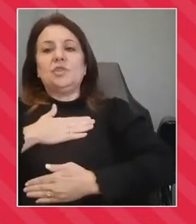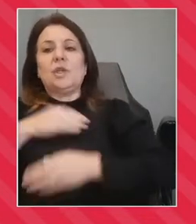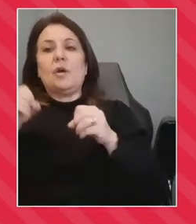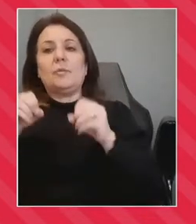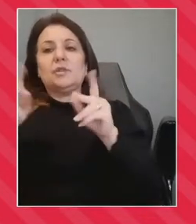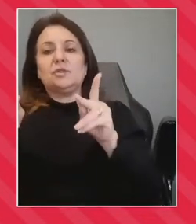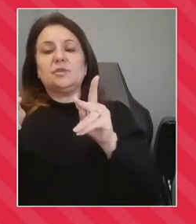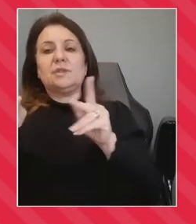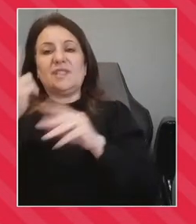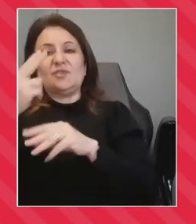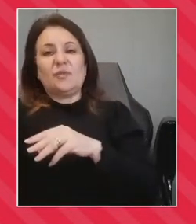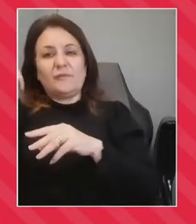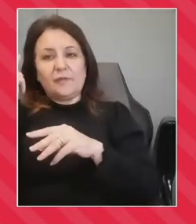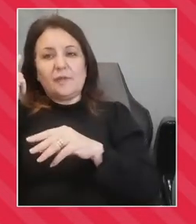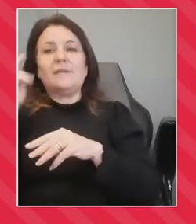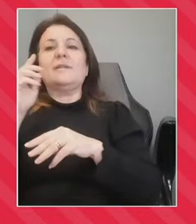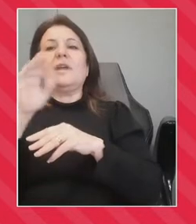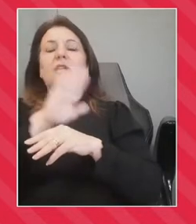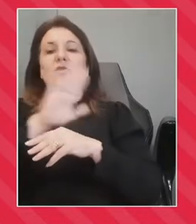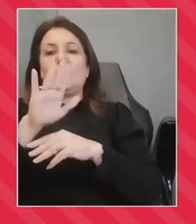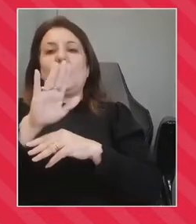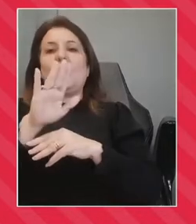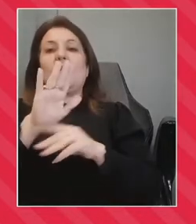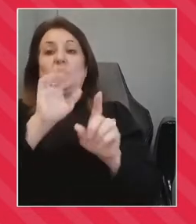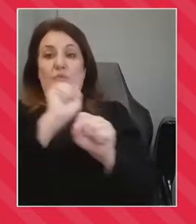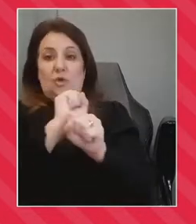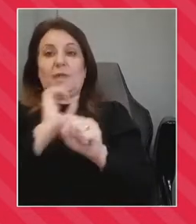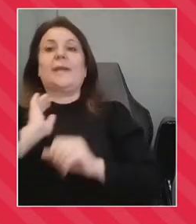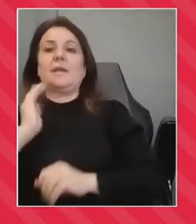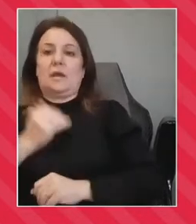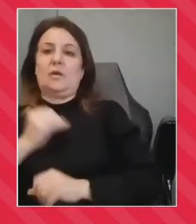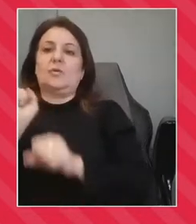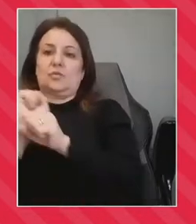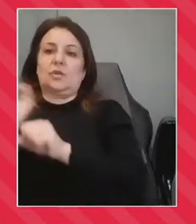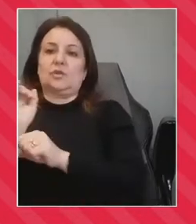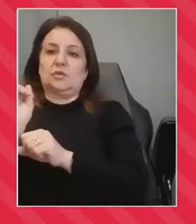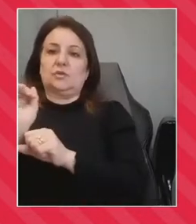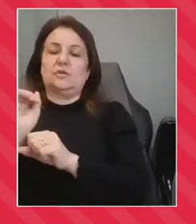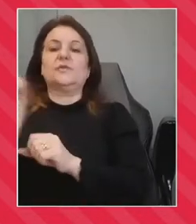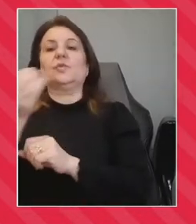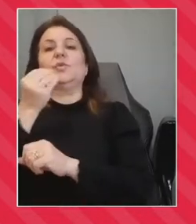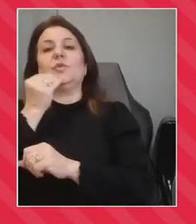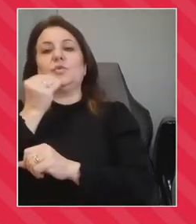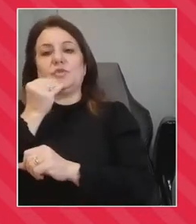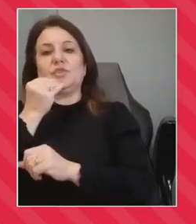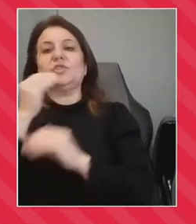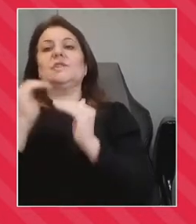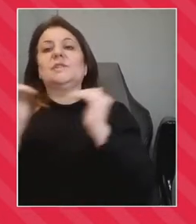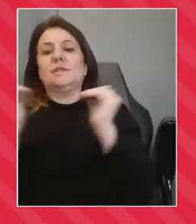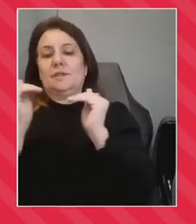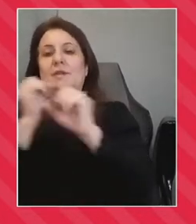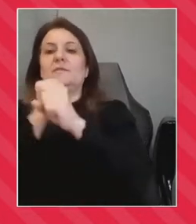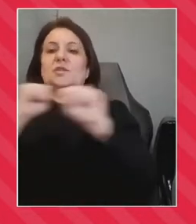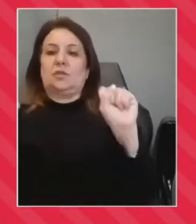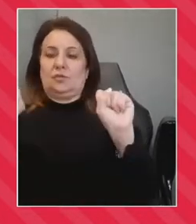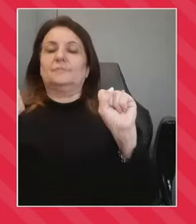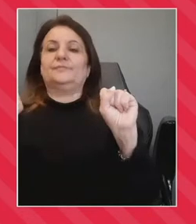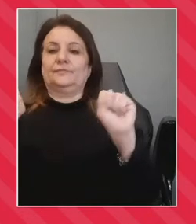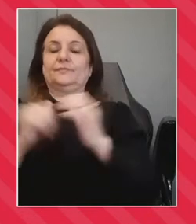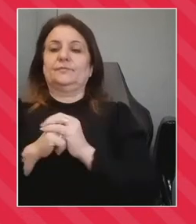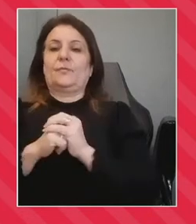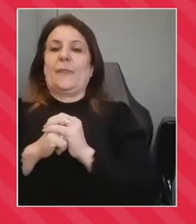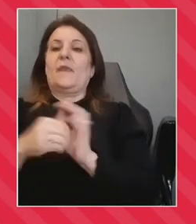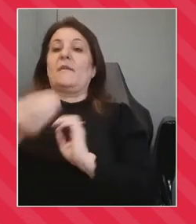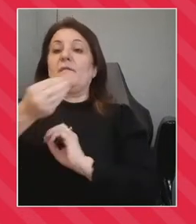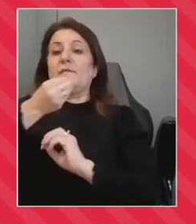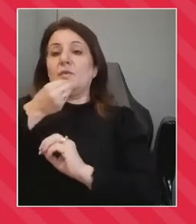report and our relevant work to promote and elevate nutrition security. So at USDA, we are very committed to tackling food, nutrition, and